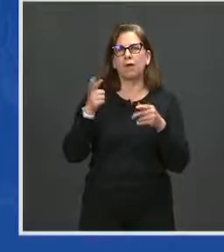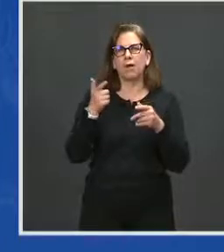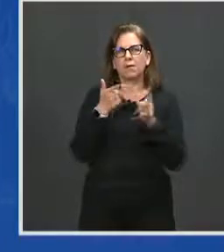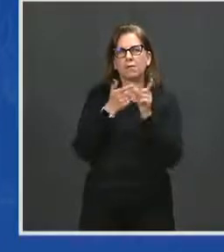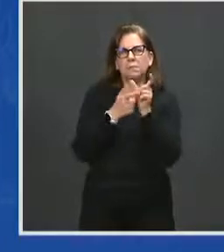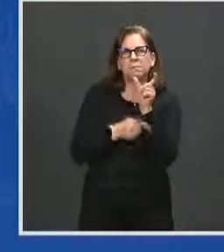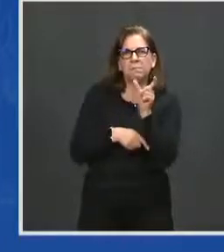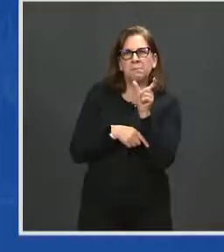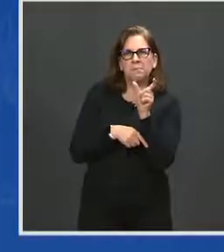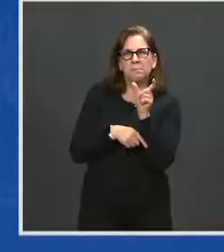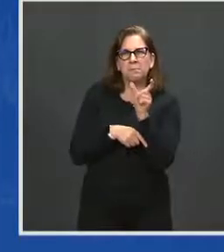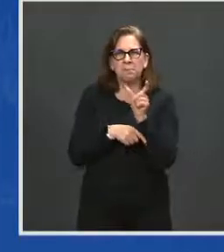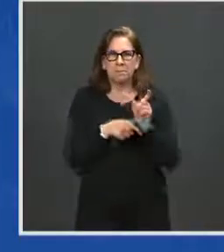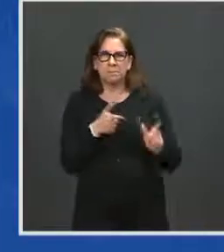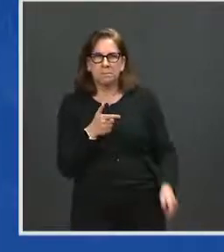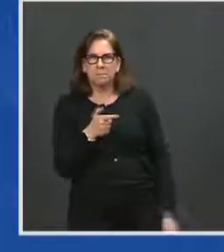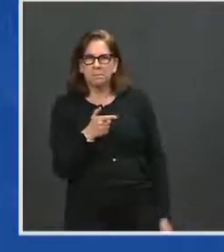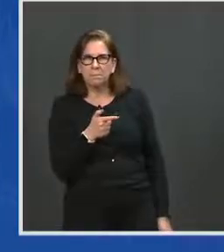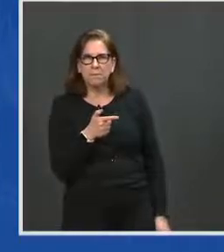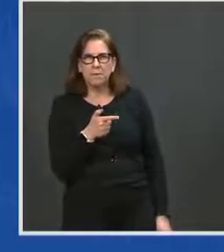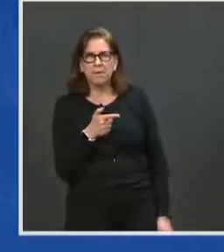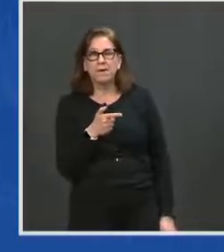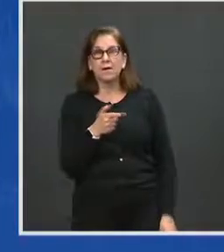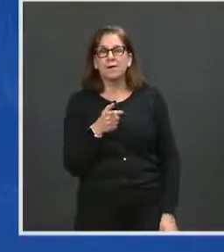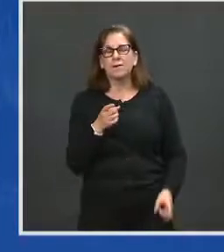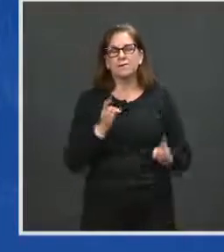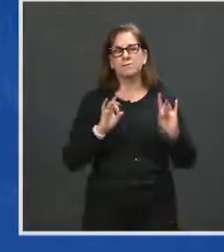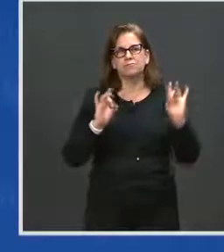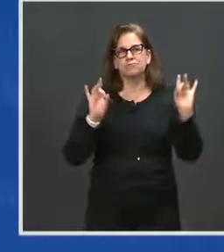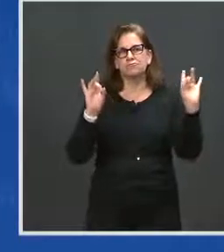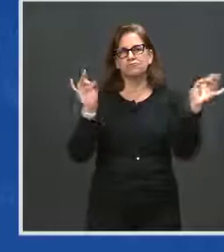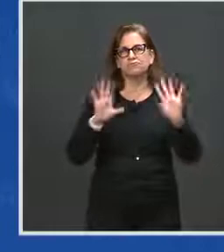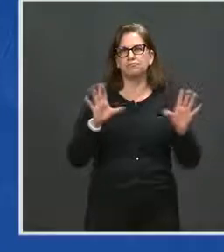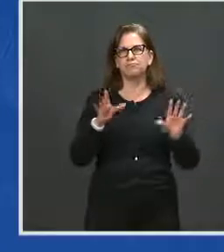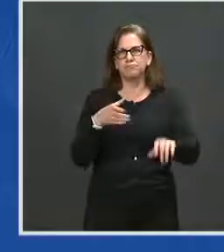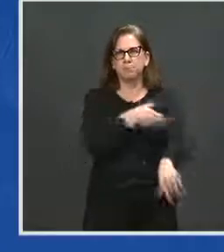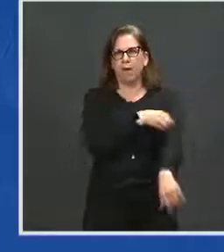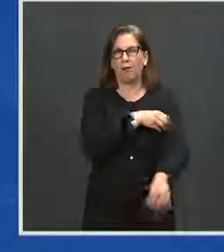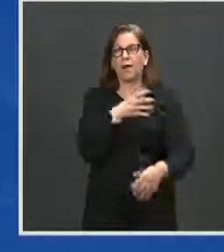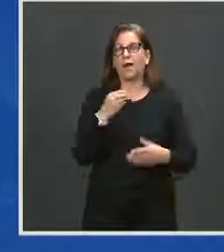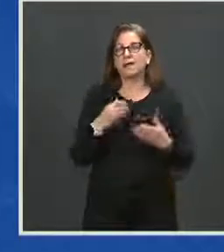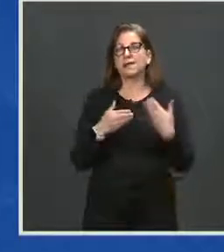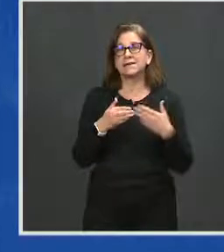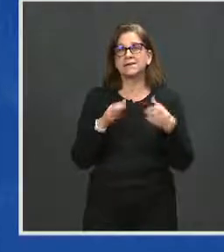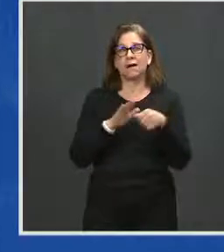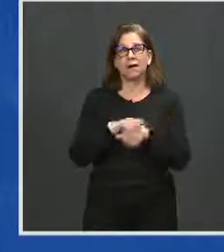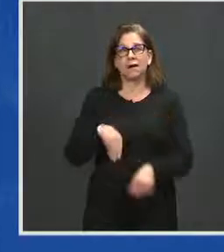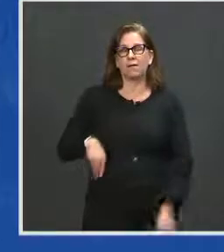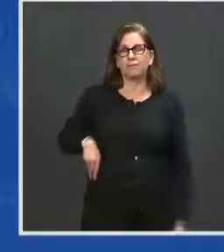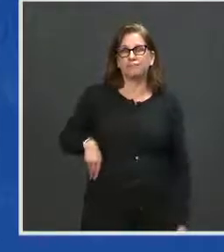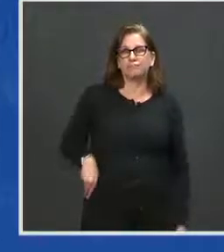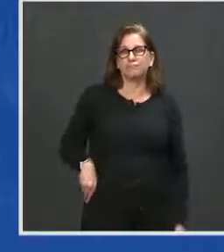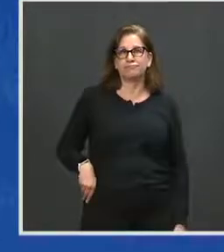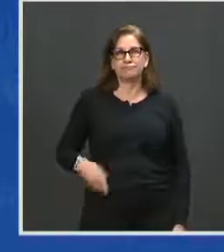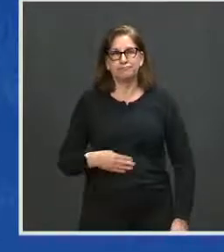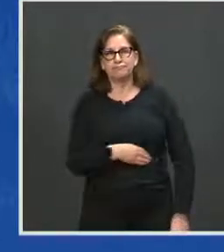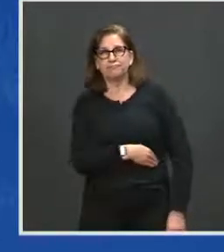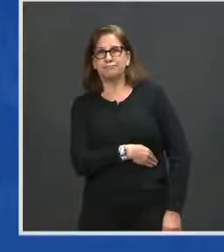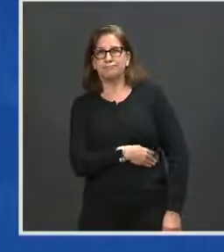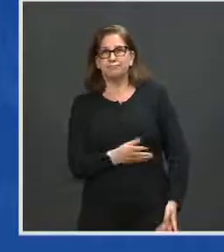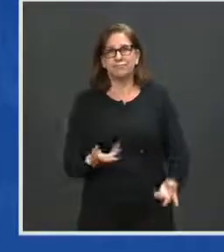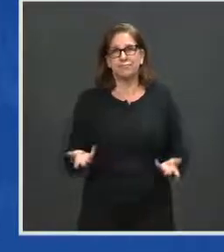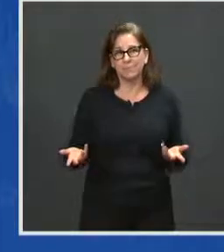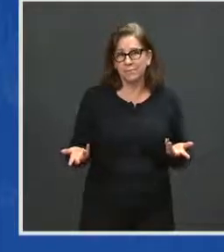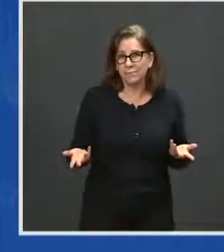powerful, yet easily concealable. Currently, however, some manufacturers market and some individuals